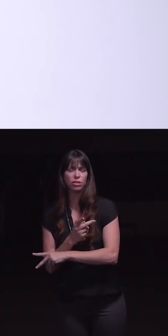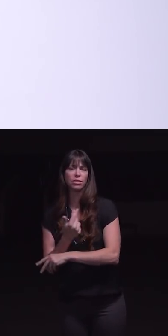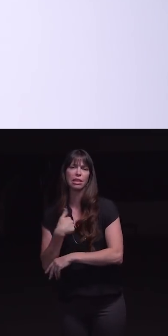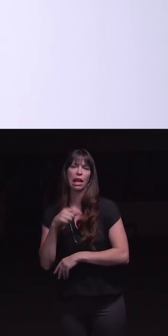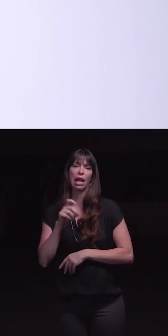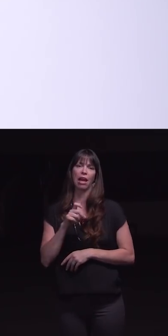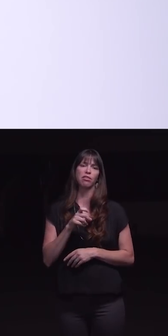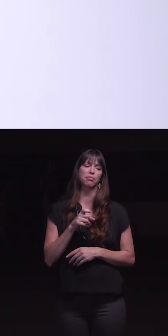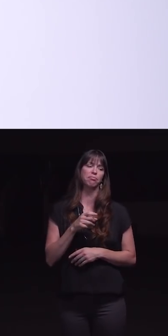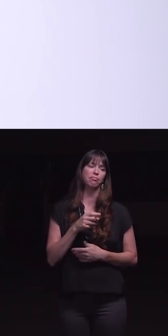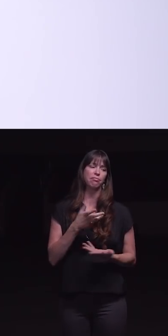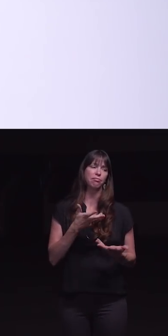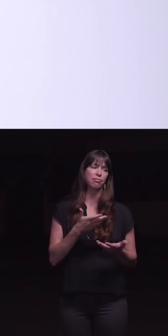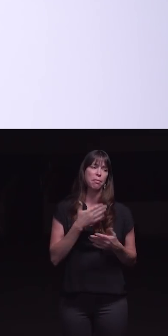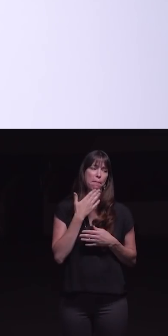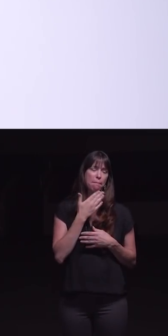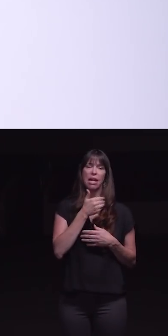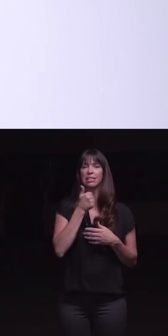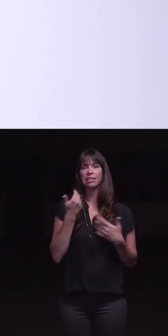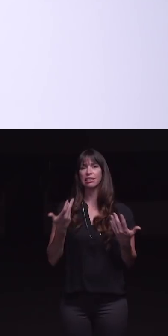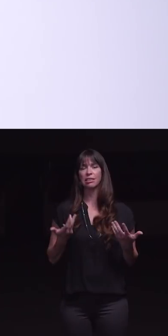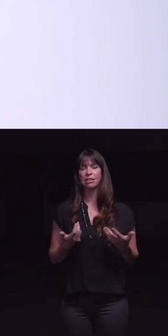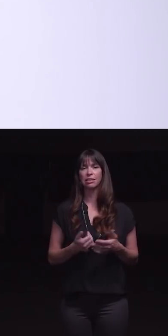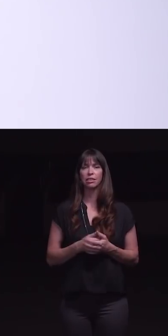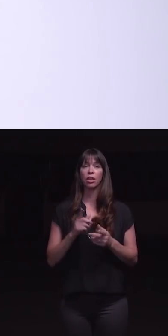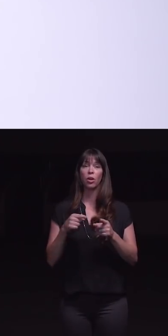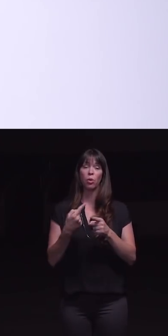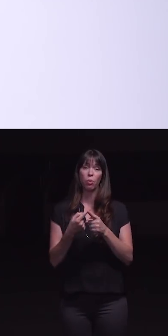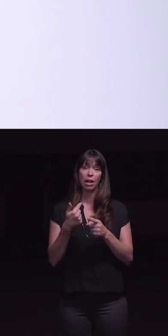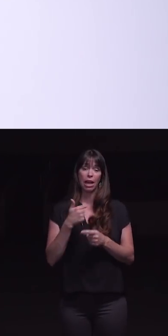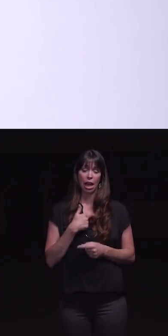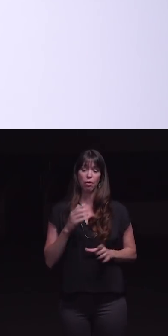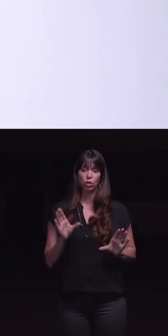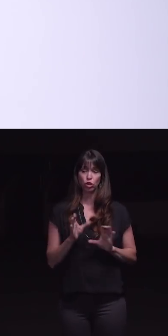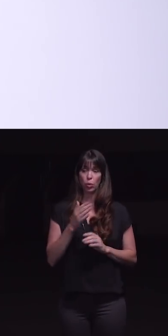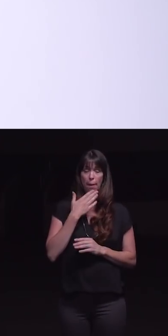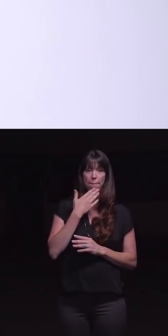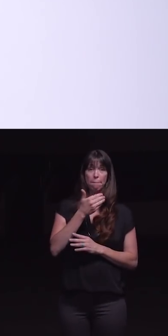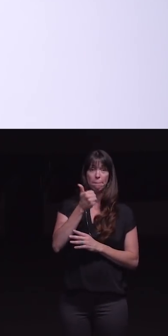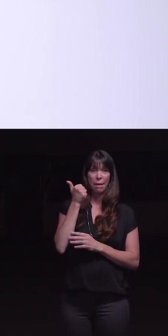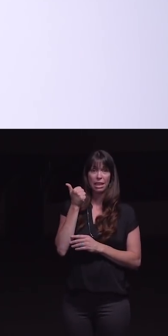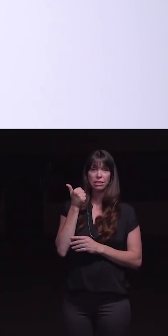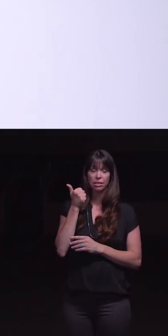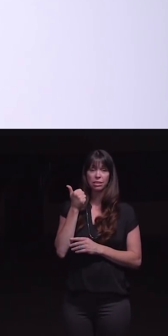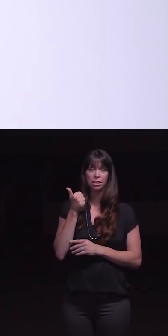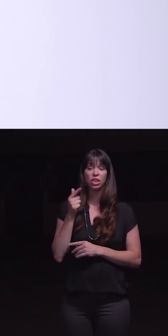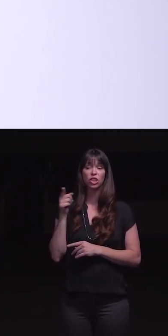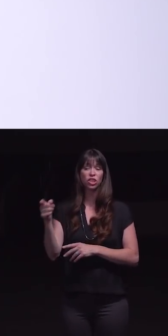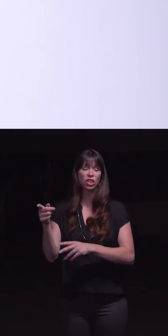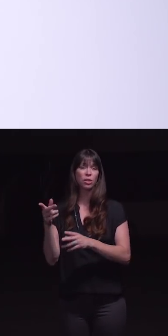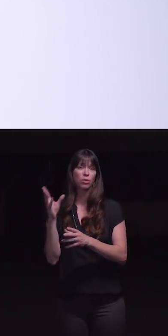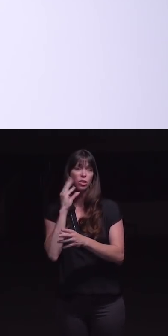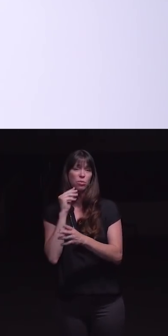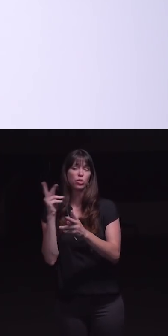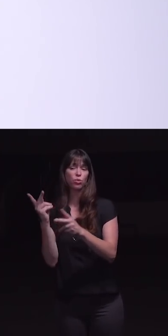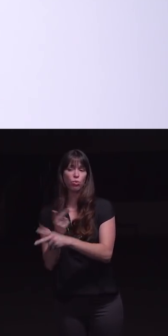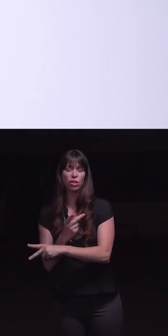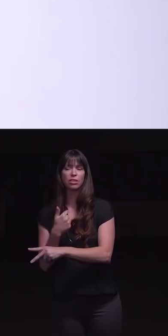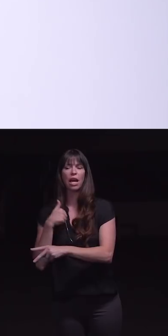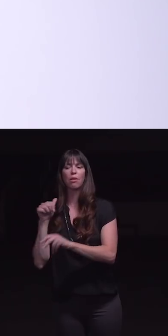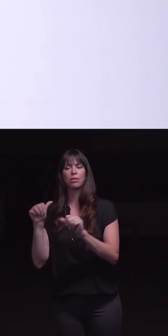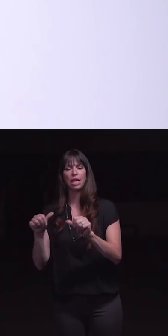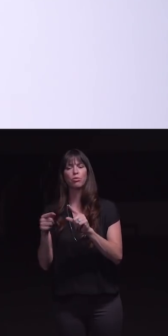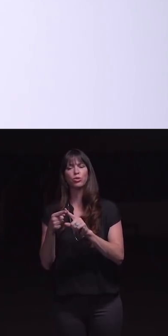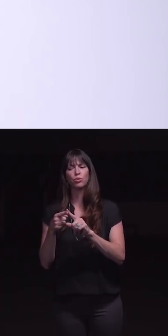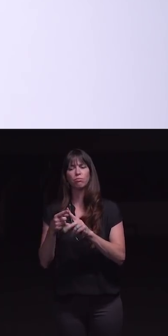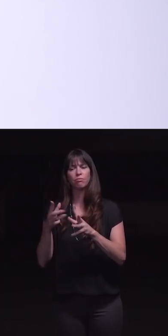best. And what I discovered was when I was at my best, when Dolly was at her worst, I was able to